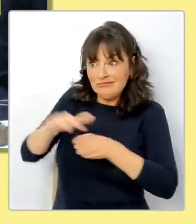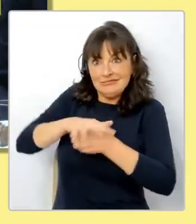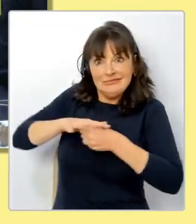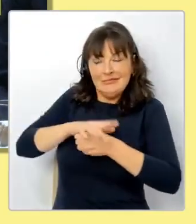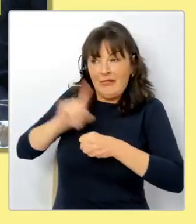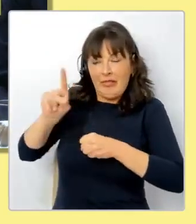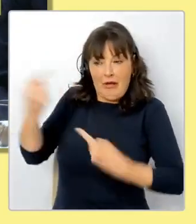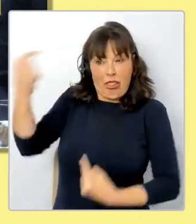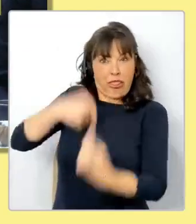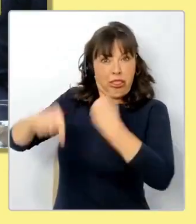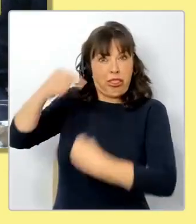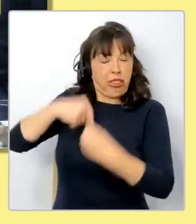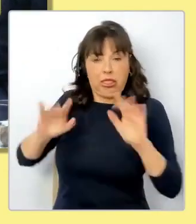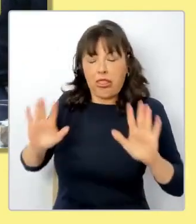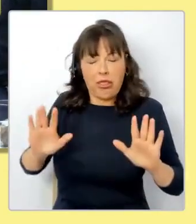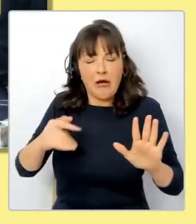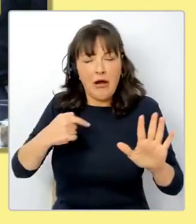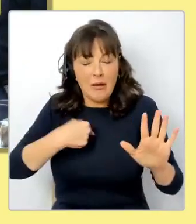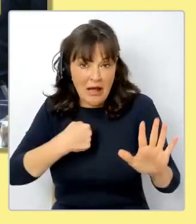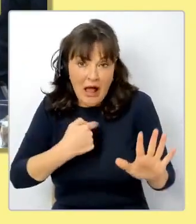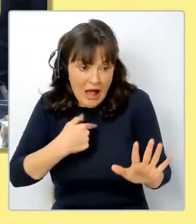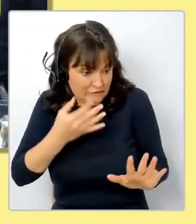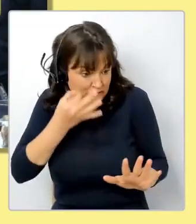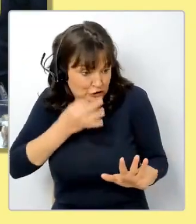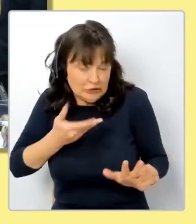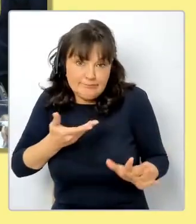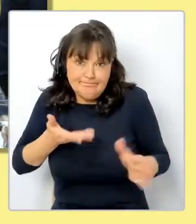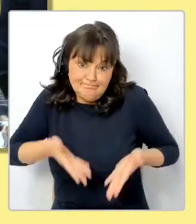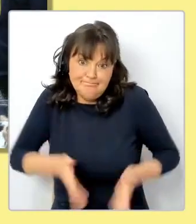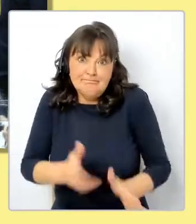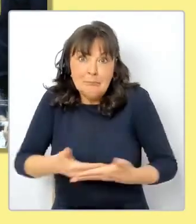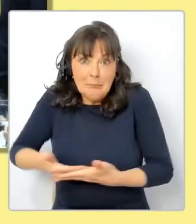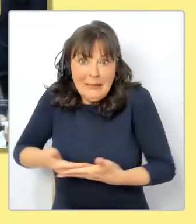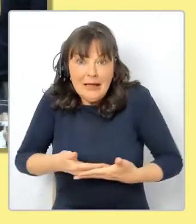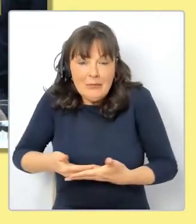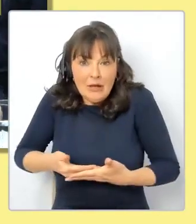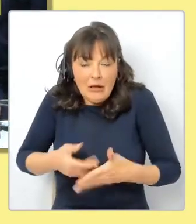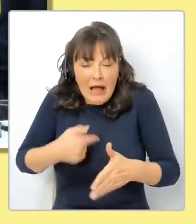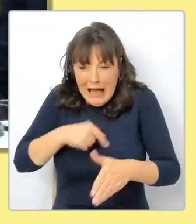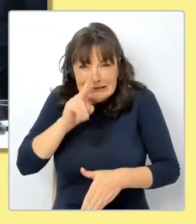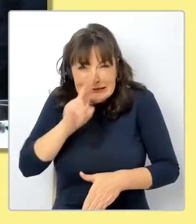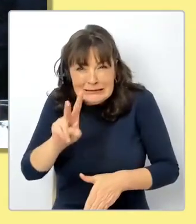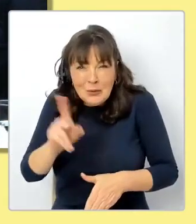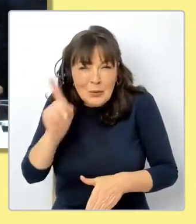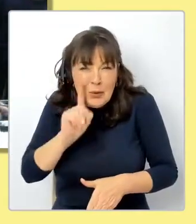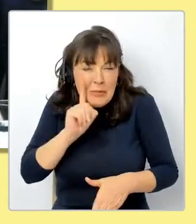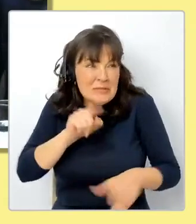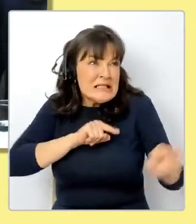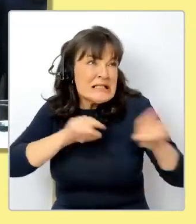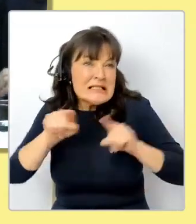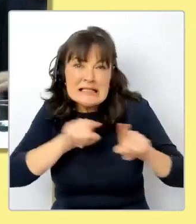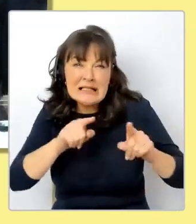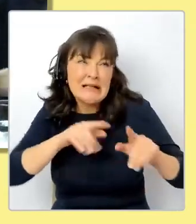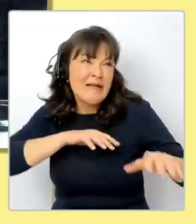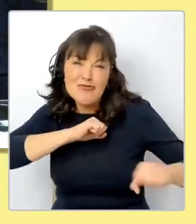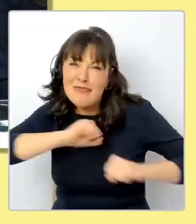baby, at these images of some of these women with babies fleeing war, fleeing persecution, looking